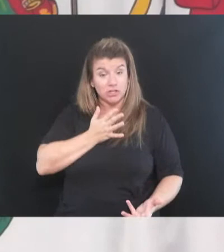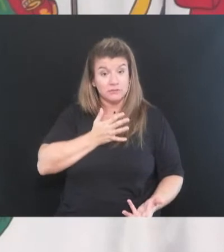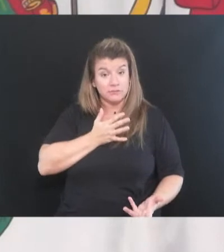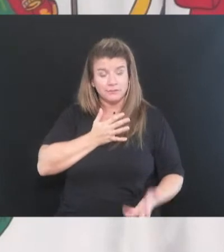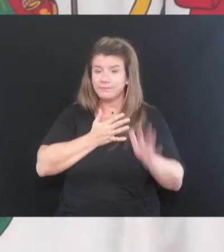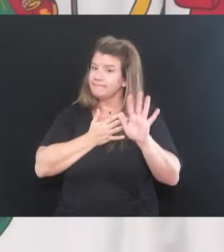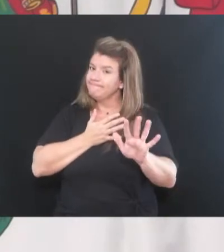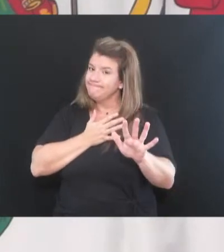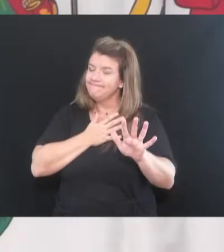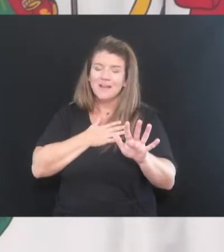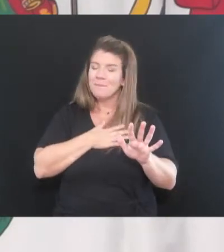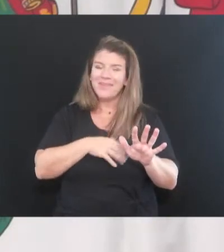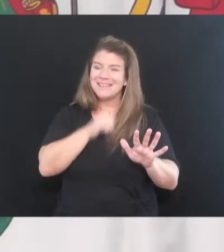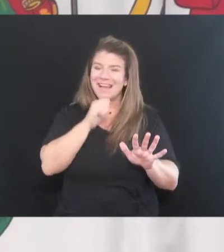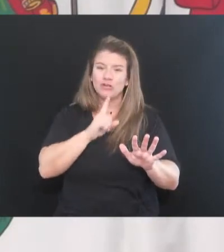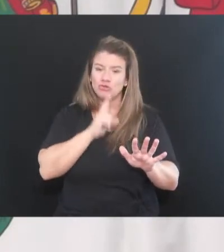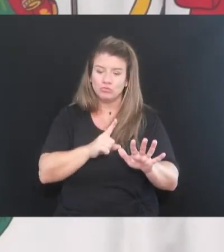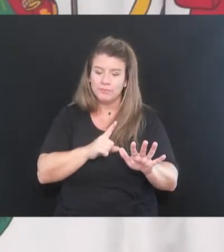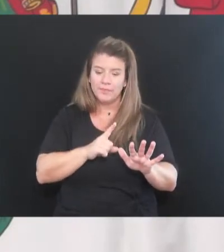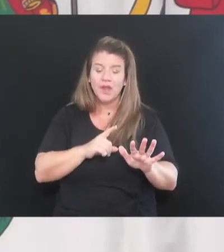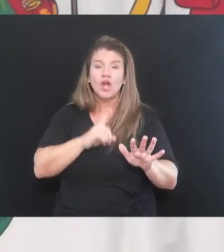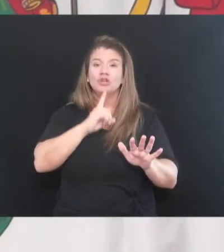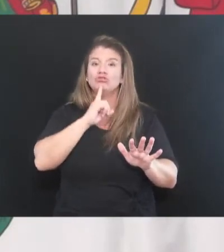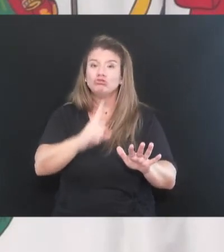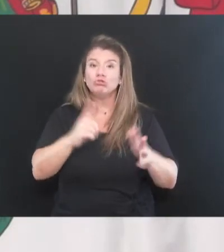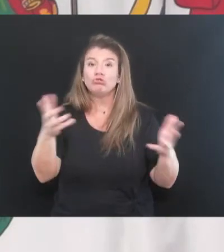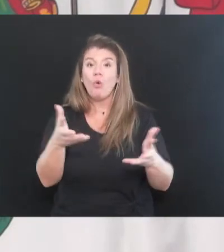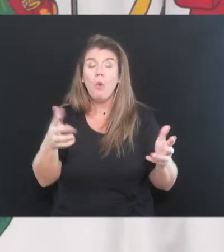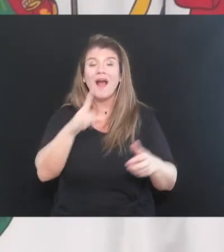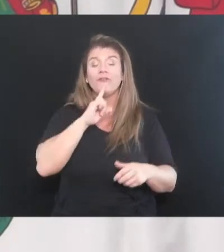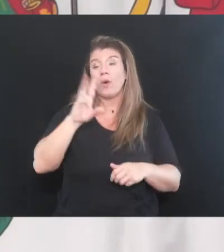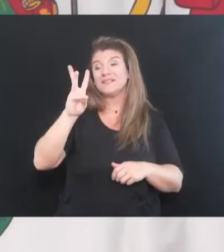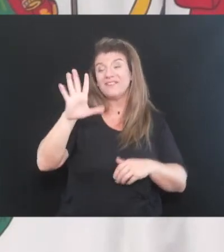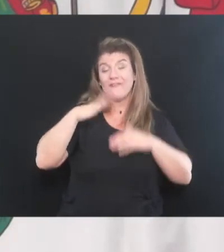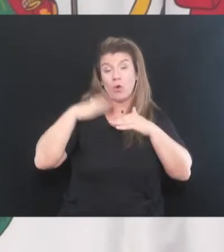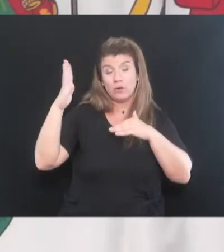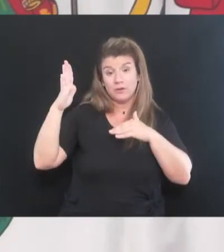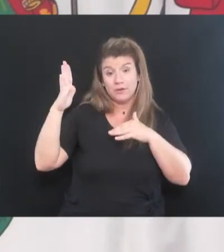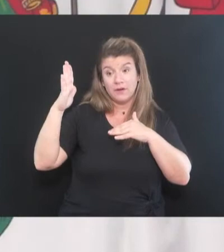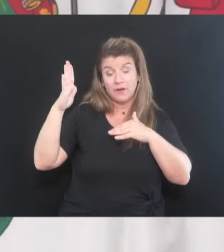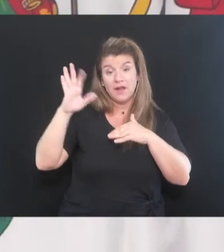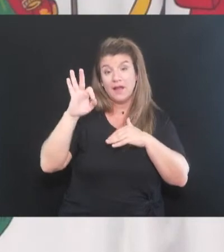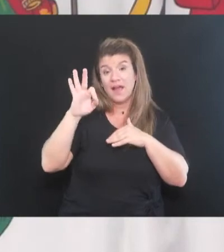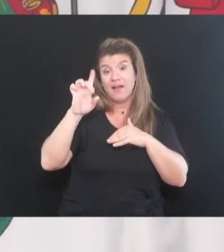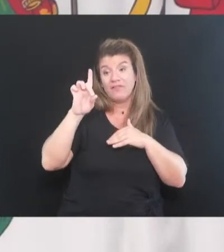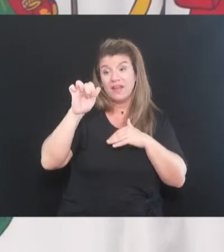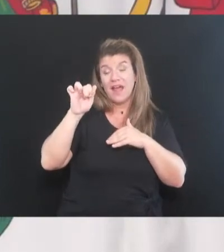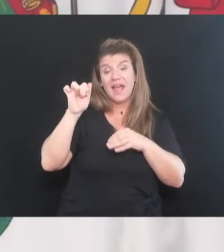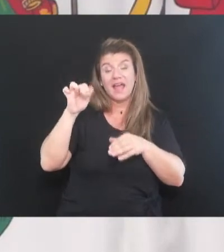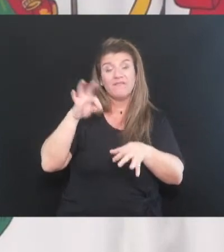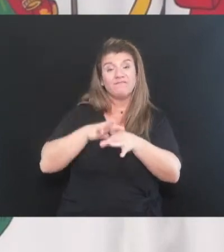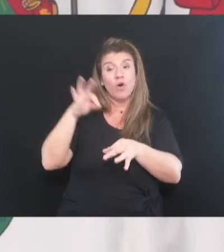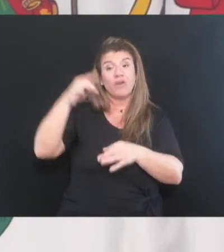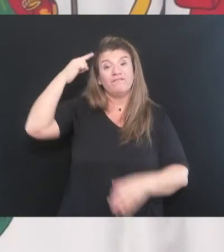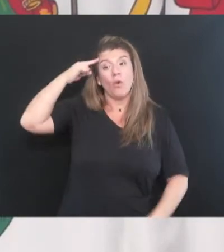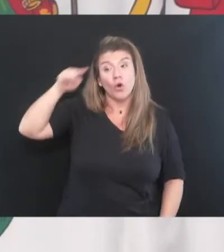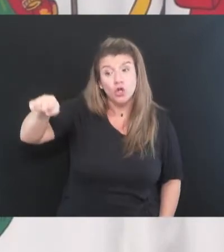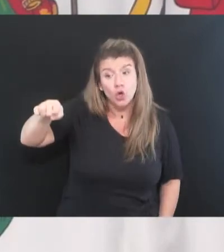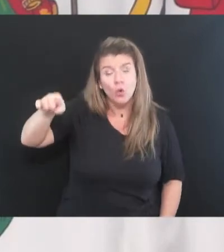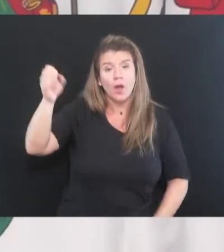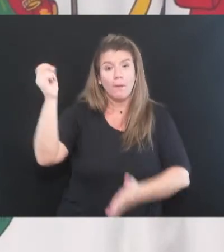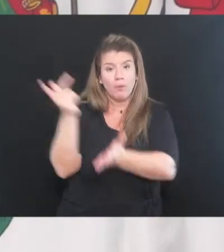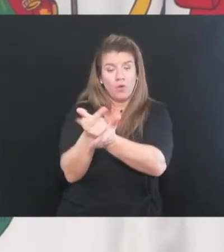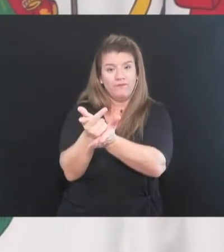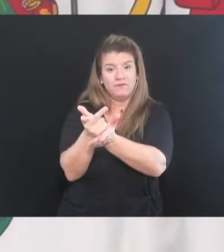But that's not really the way it is. The way it really is if you're 65 and older, the FDA voted for you to